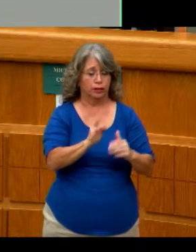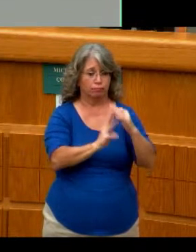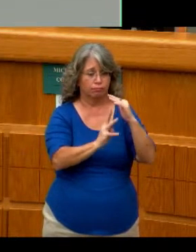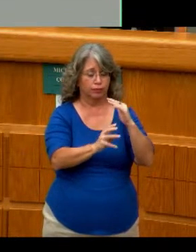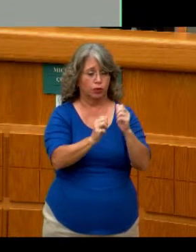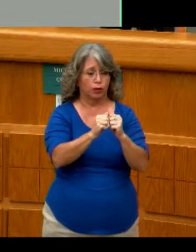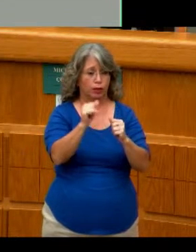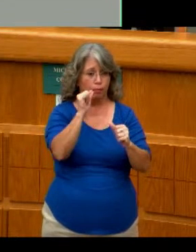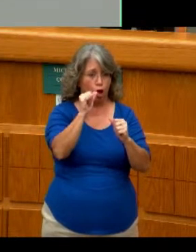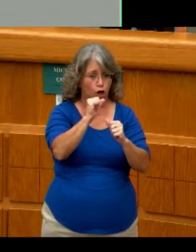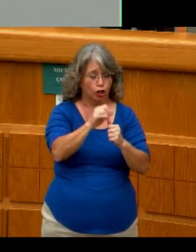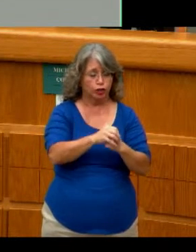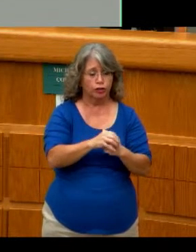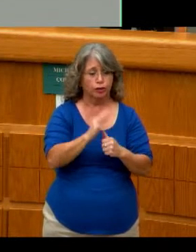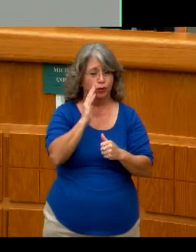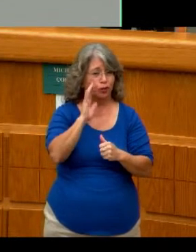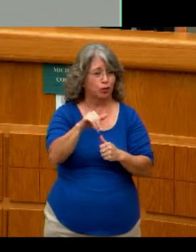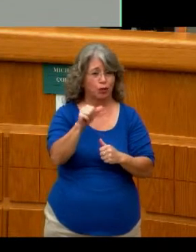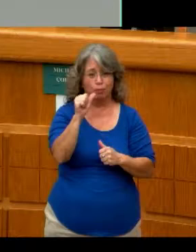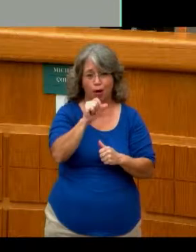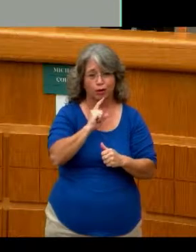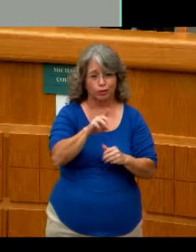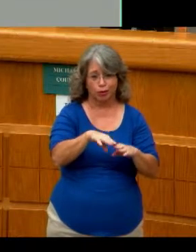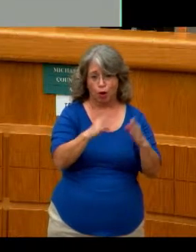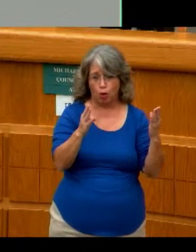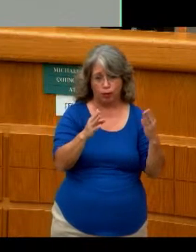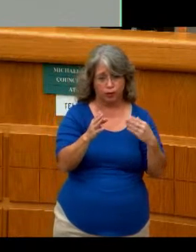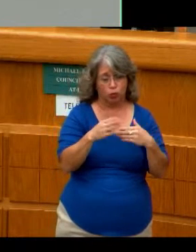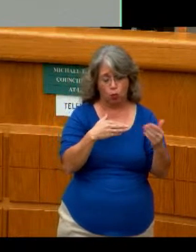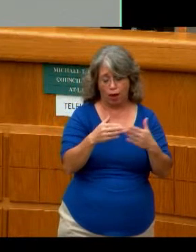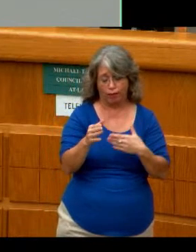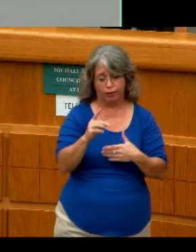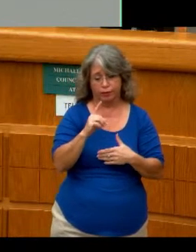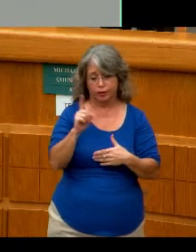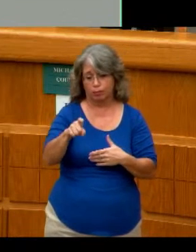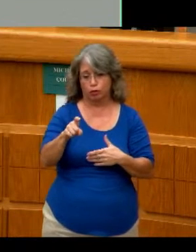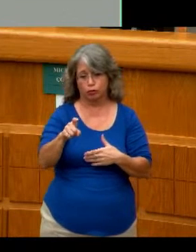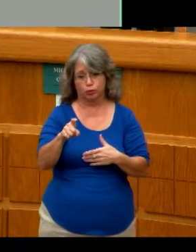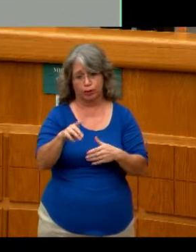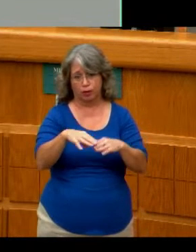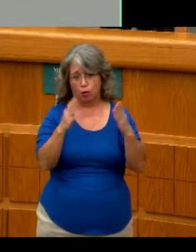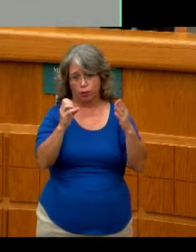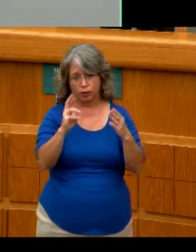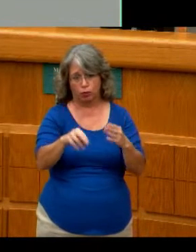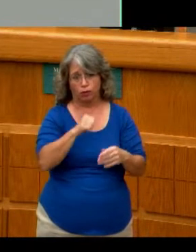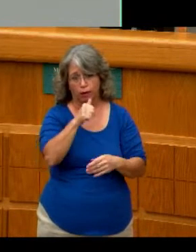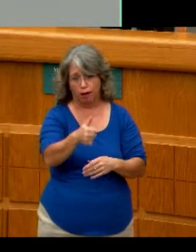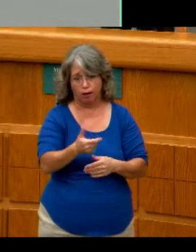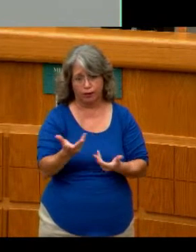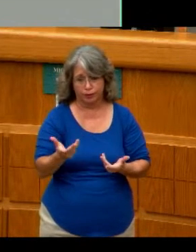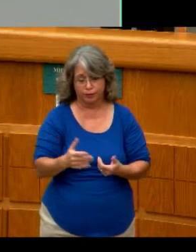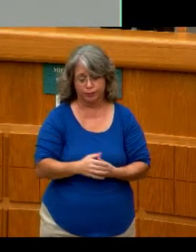businesses is acceptable and 50% capacity at bars. But we all know that the bars are open whether